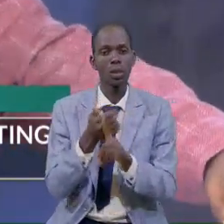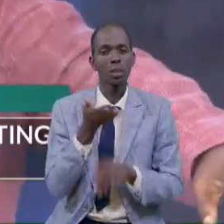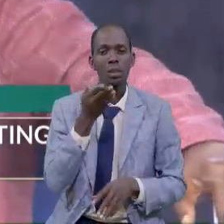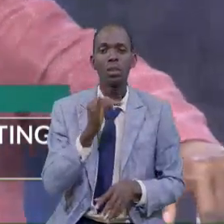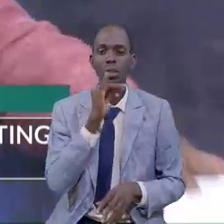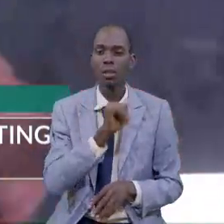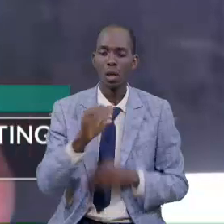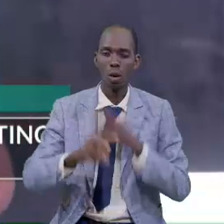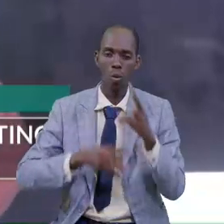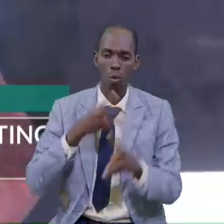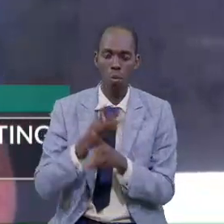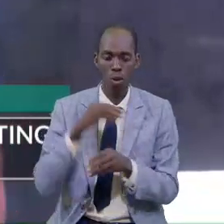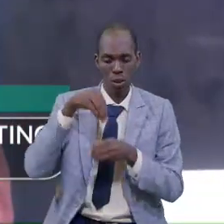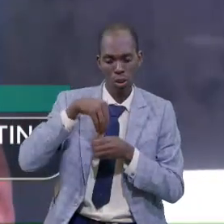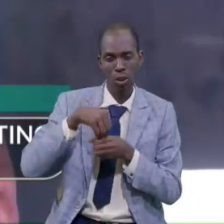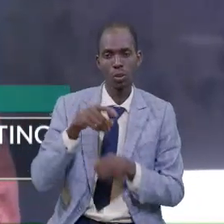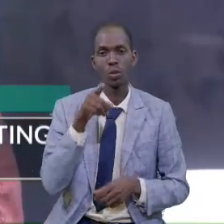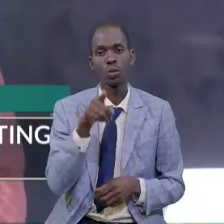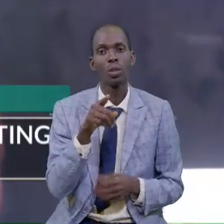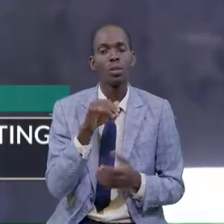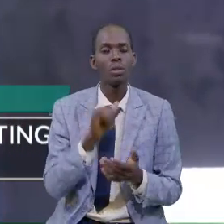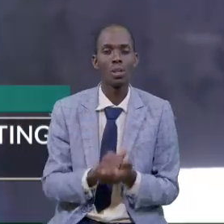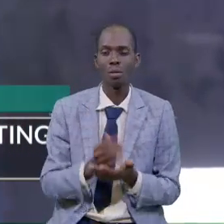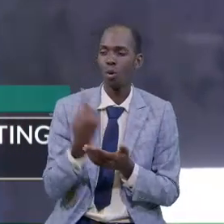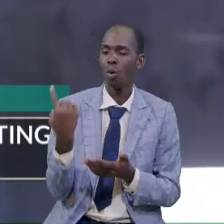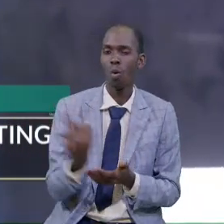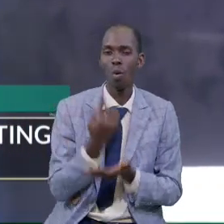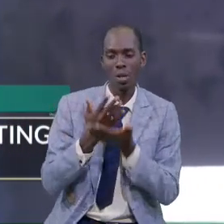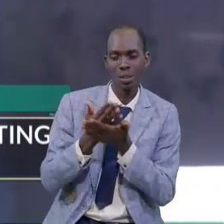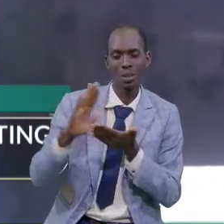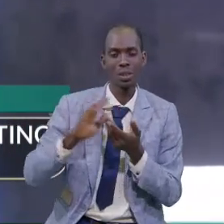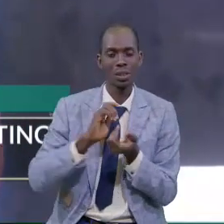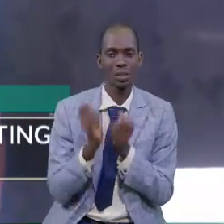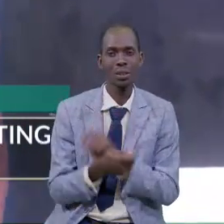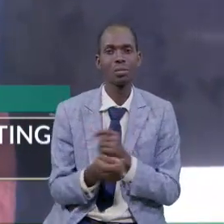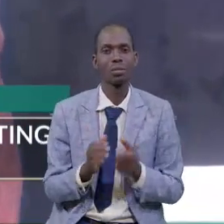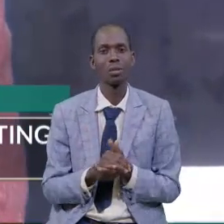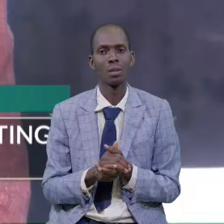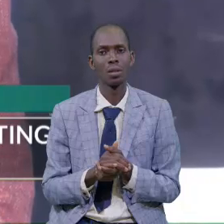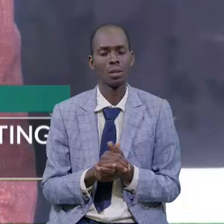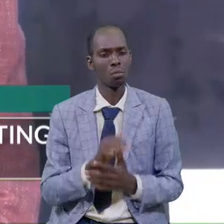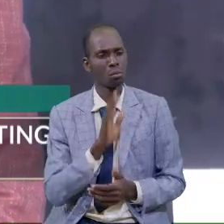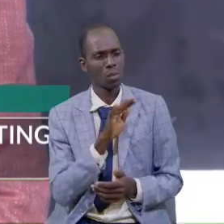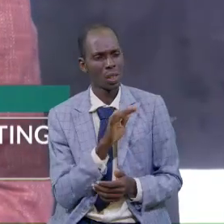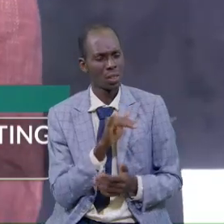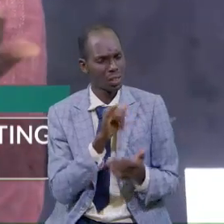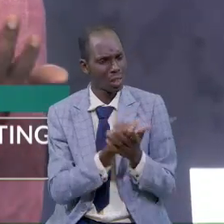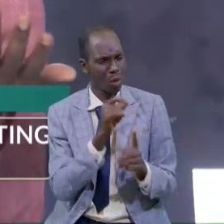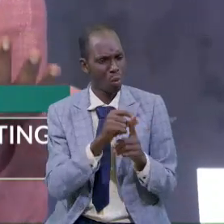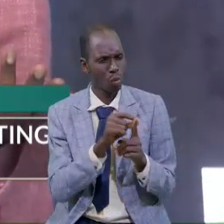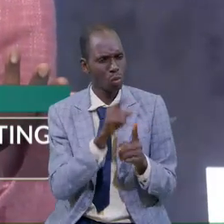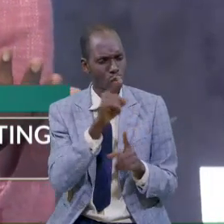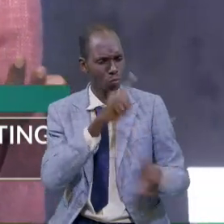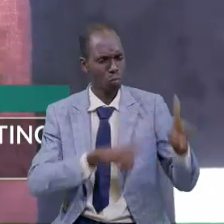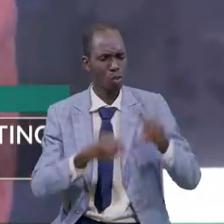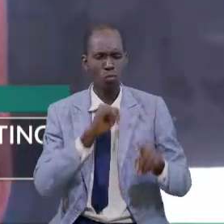that resists change. And you say, that word, you're not pronouncing it correctly. That's who